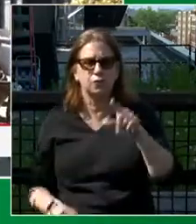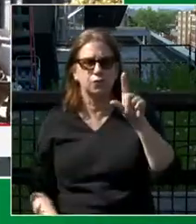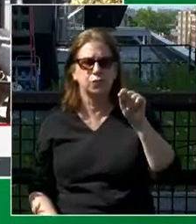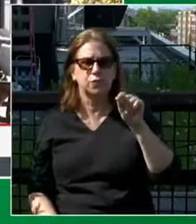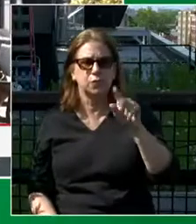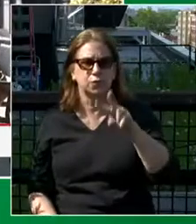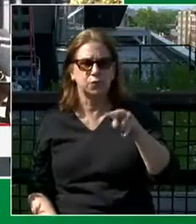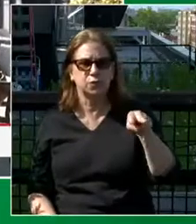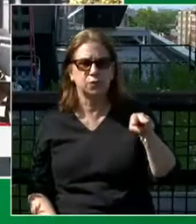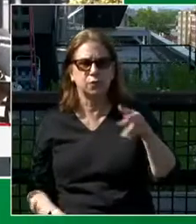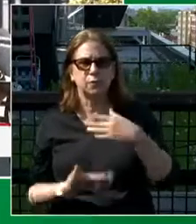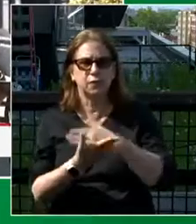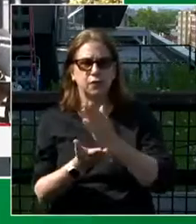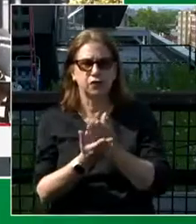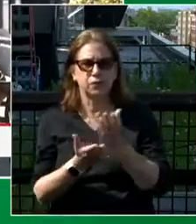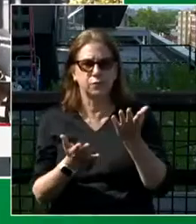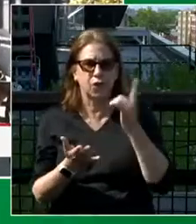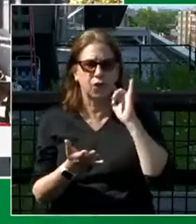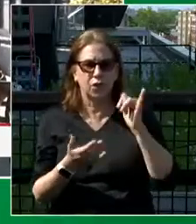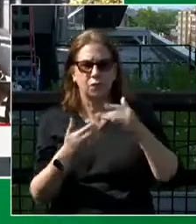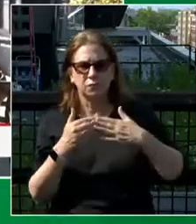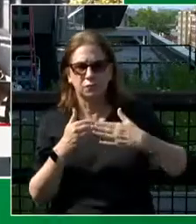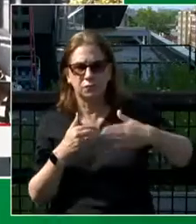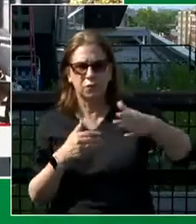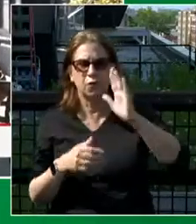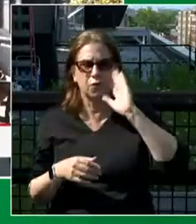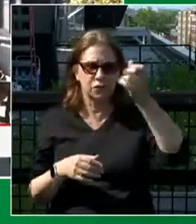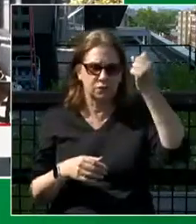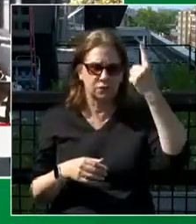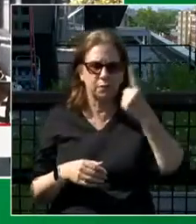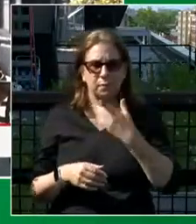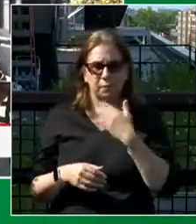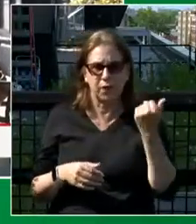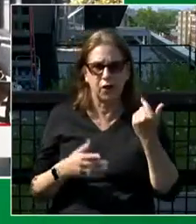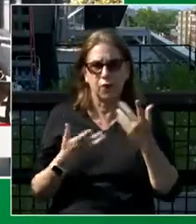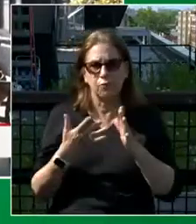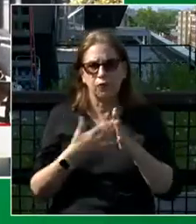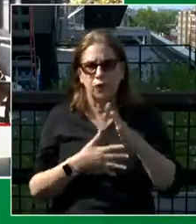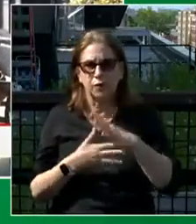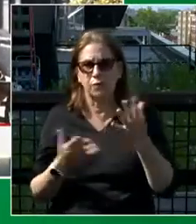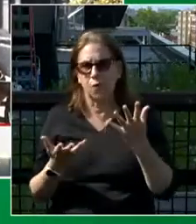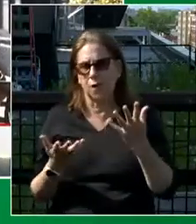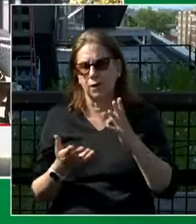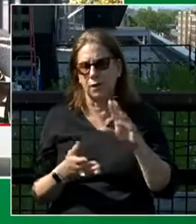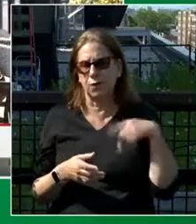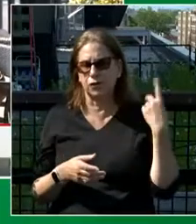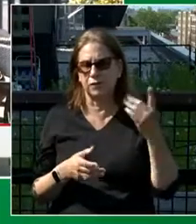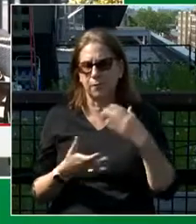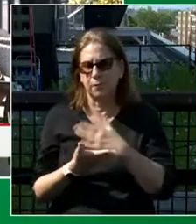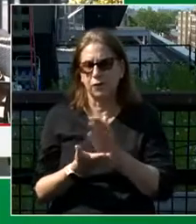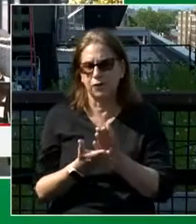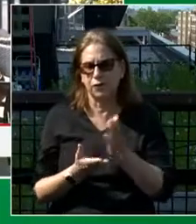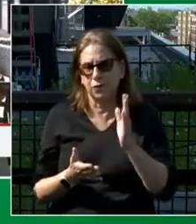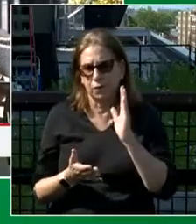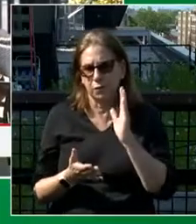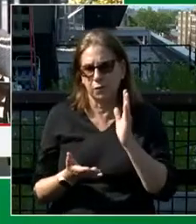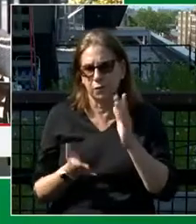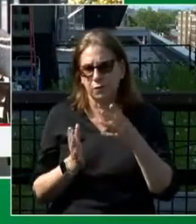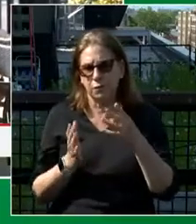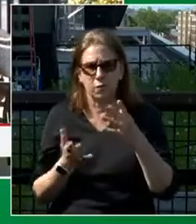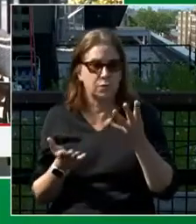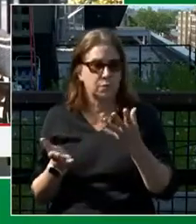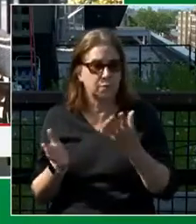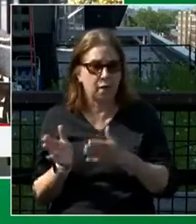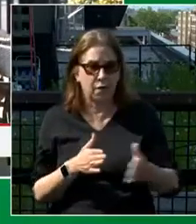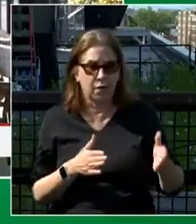you to understand all the priorities in the budget. She'll be broadcasting on Thursday morning at 11 a.m. And